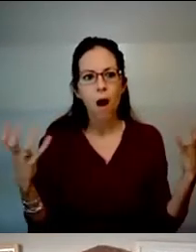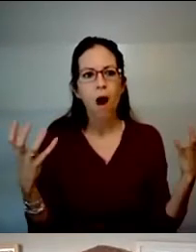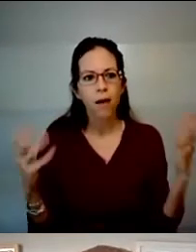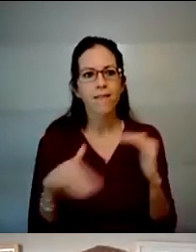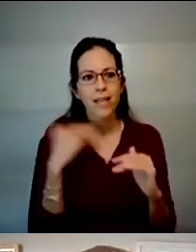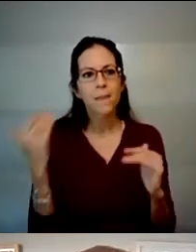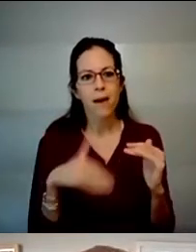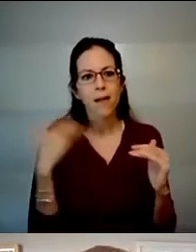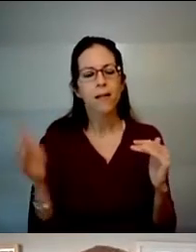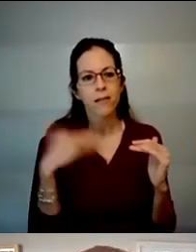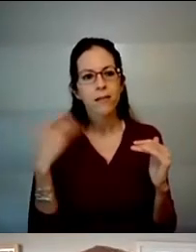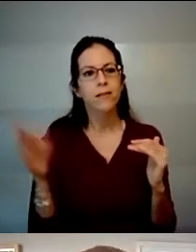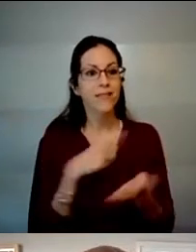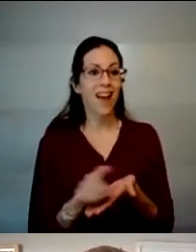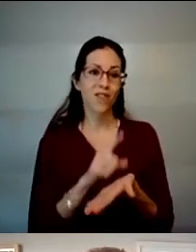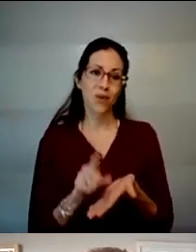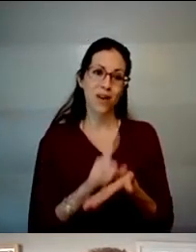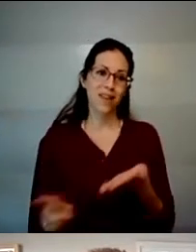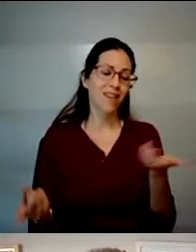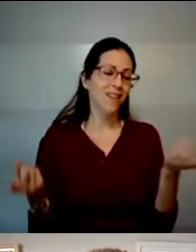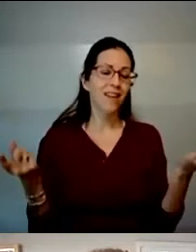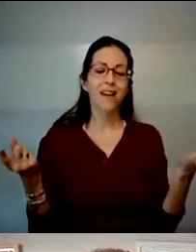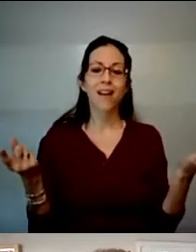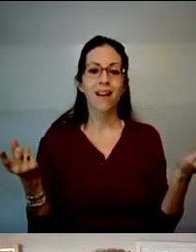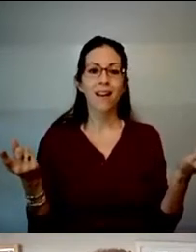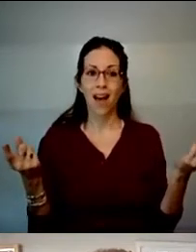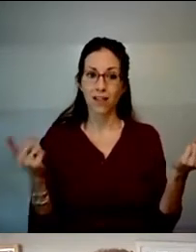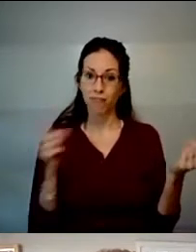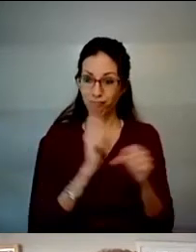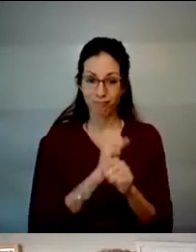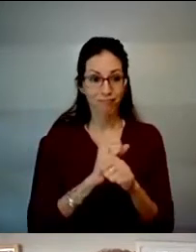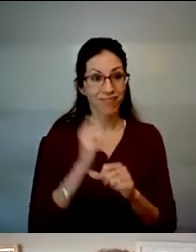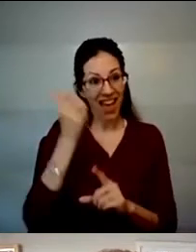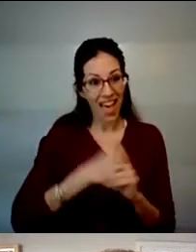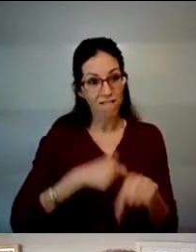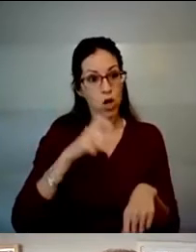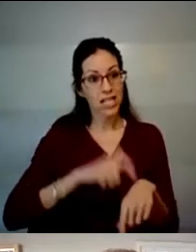from the Walker. And who, I don't know if they open them, right? So,